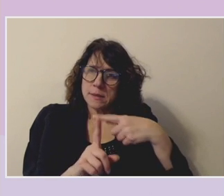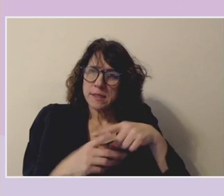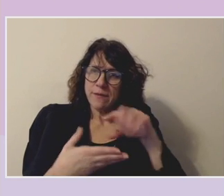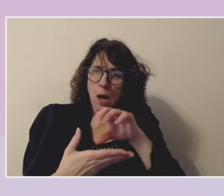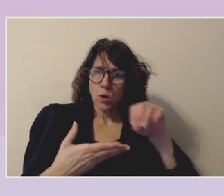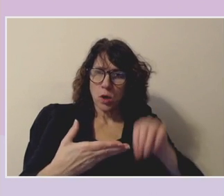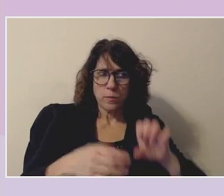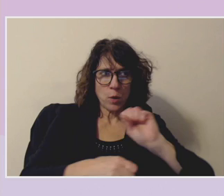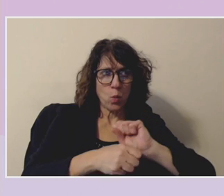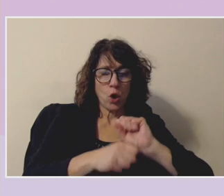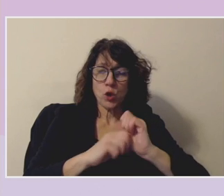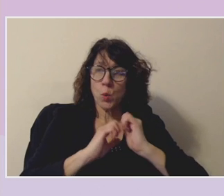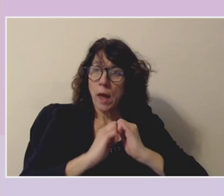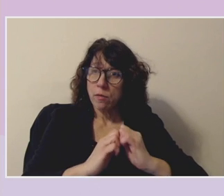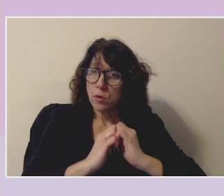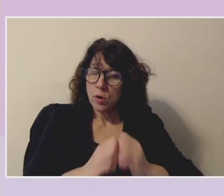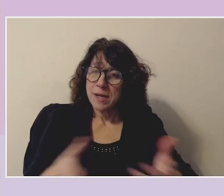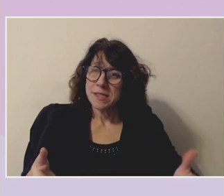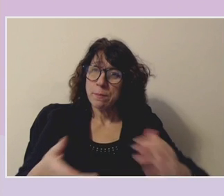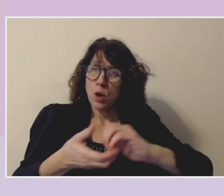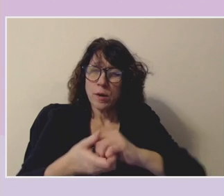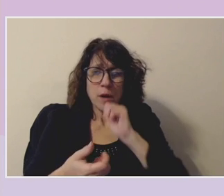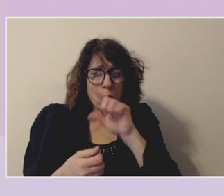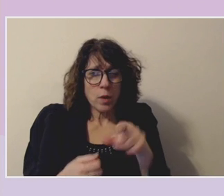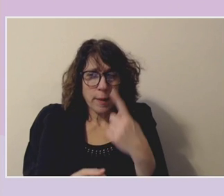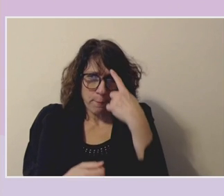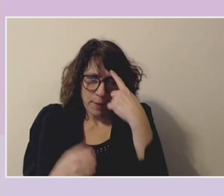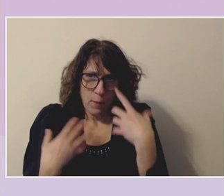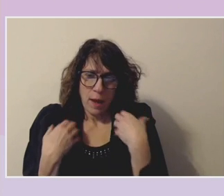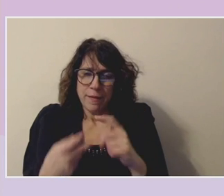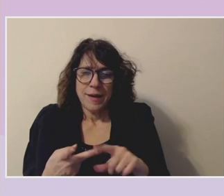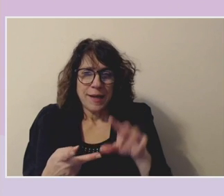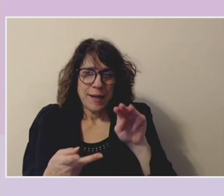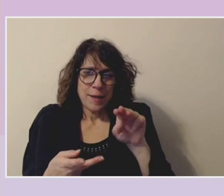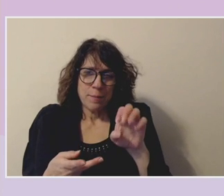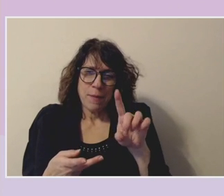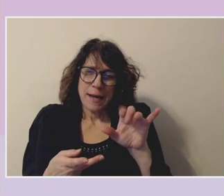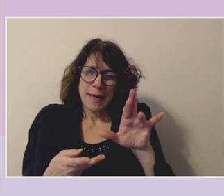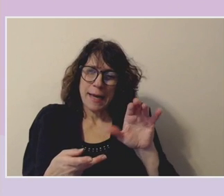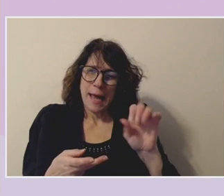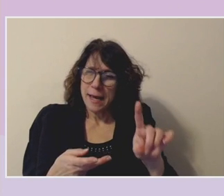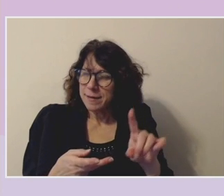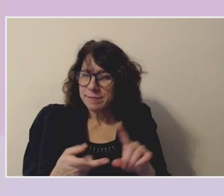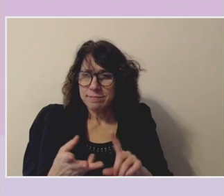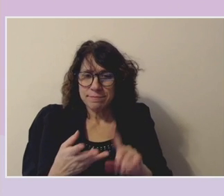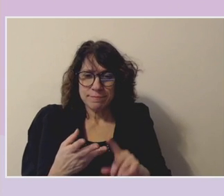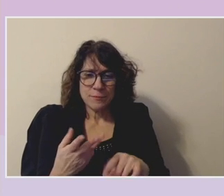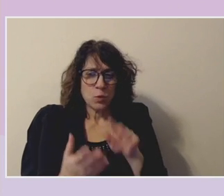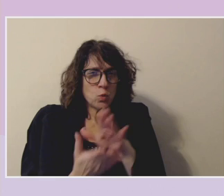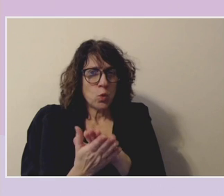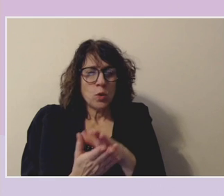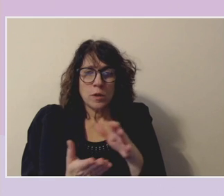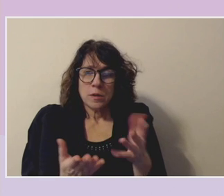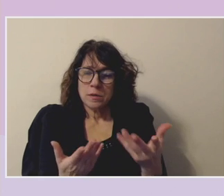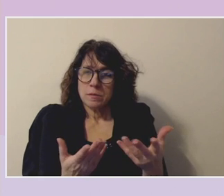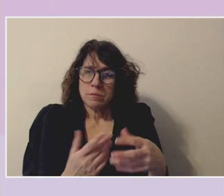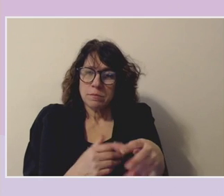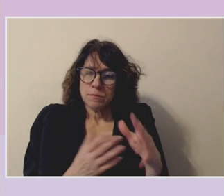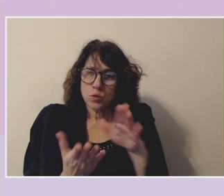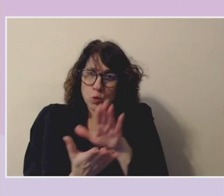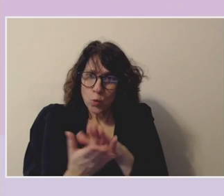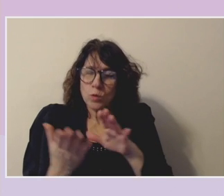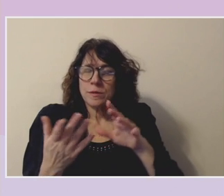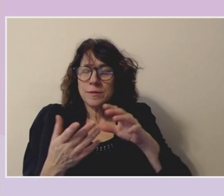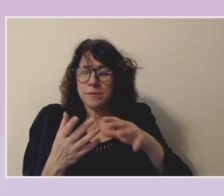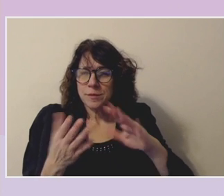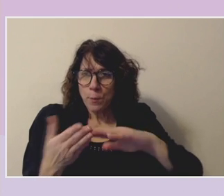partnership, not just mental health, not just Medicaid, not just substance use, but with communities, youth and parents and others to really achieve the outcomes